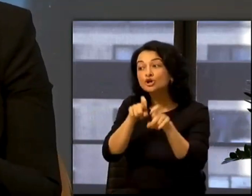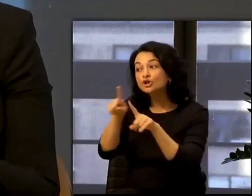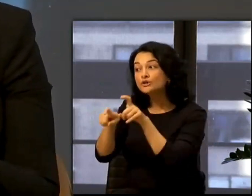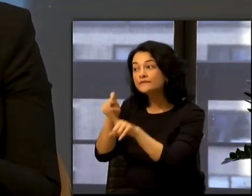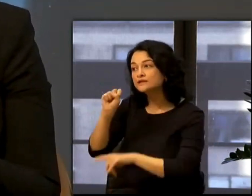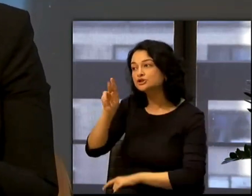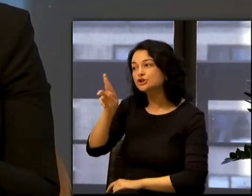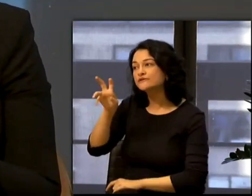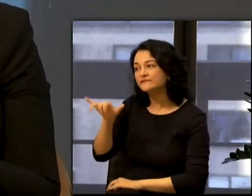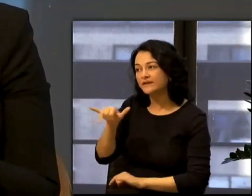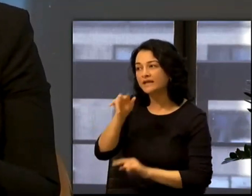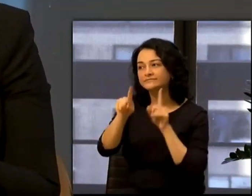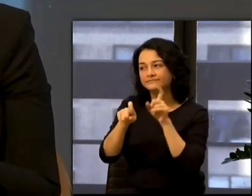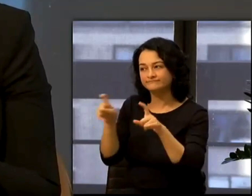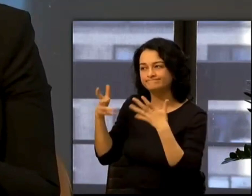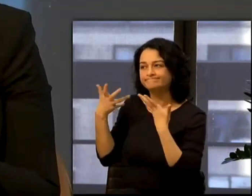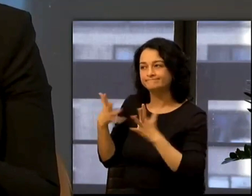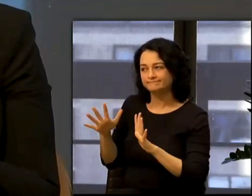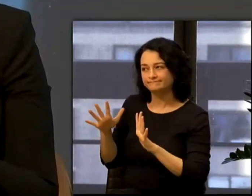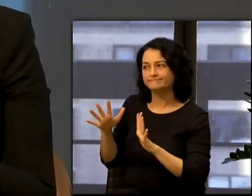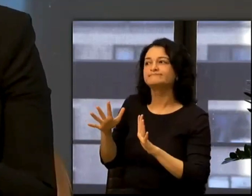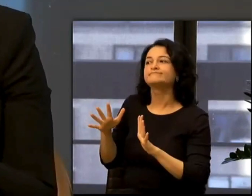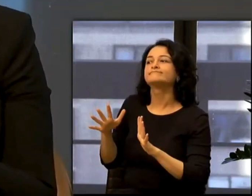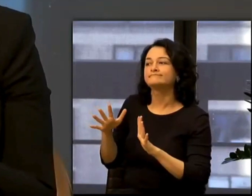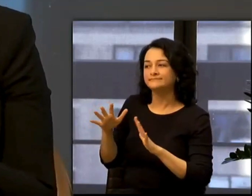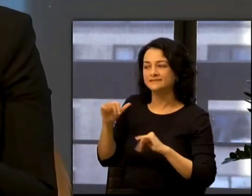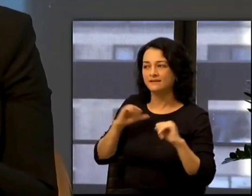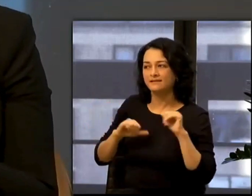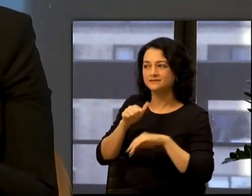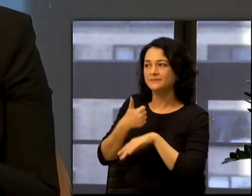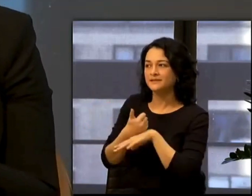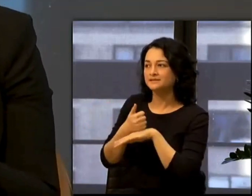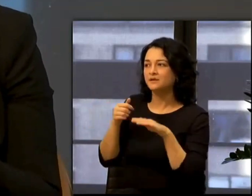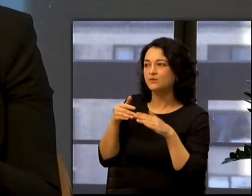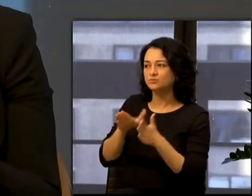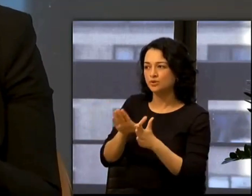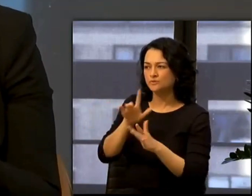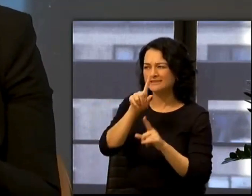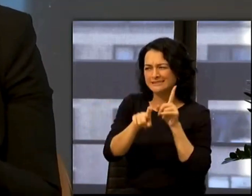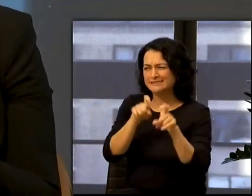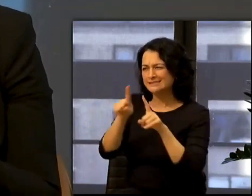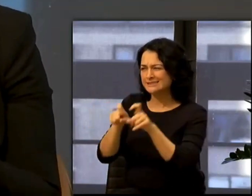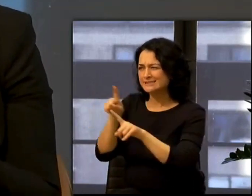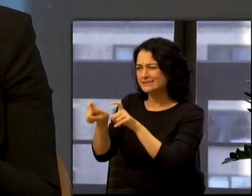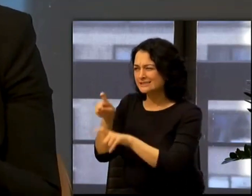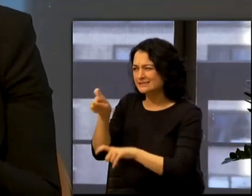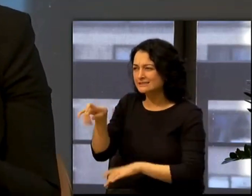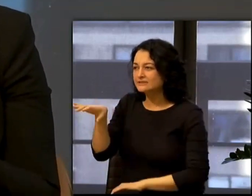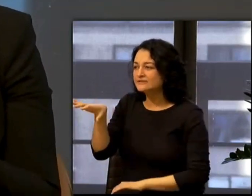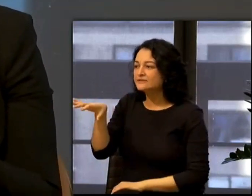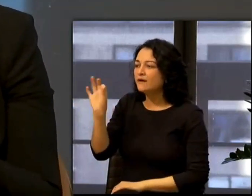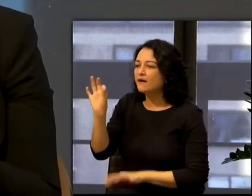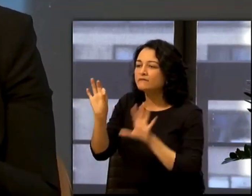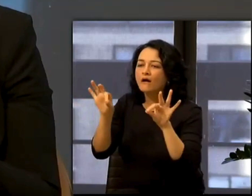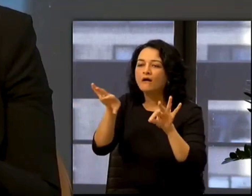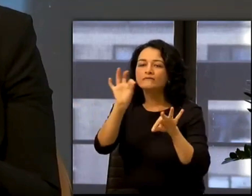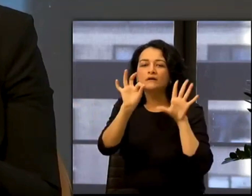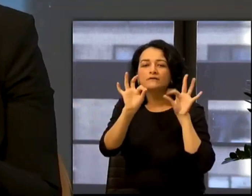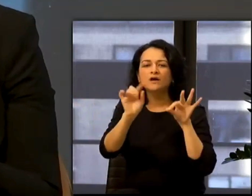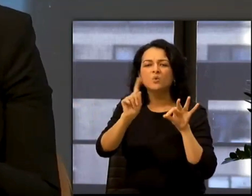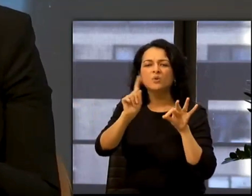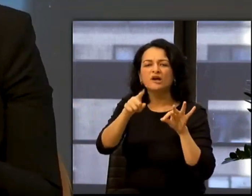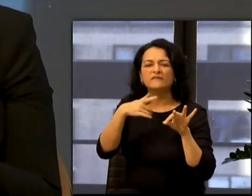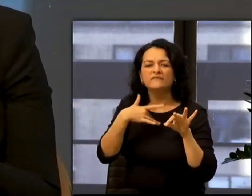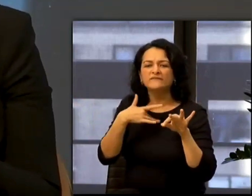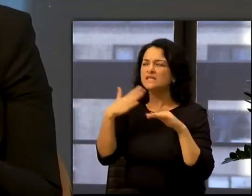not just like racism, but like any sort of ism or phobia. And of course, like a lot of that is based in, is like, there is some kind of